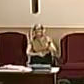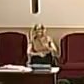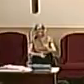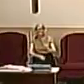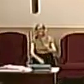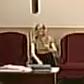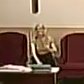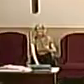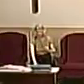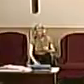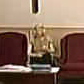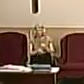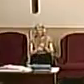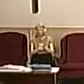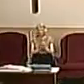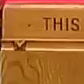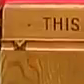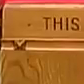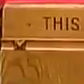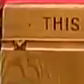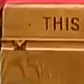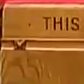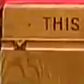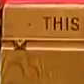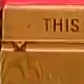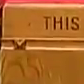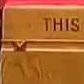our missions moment. You may be seated.